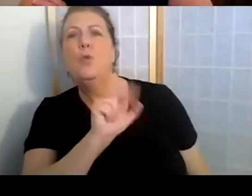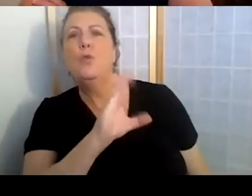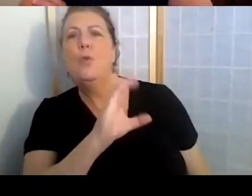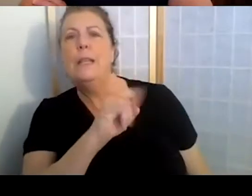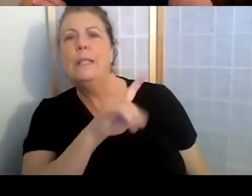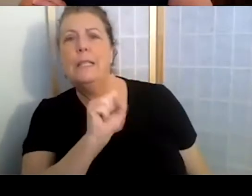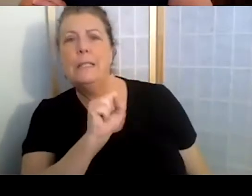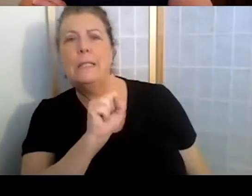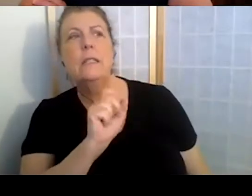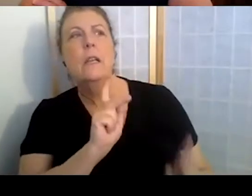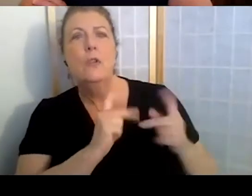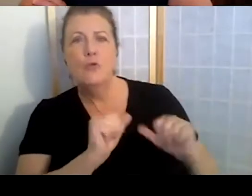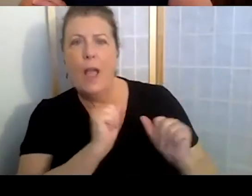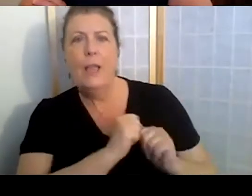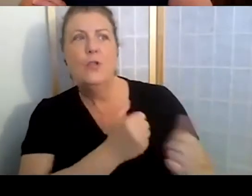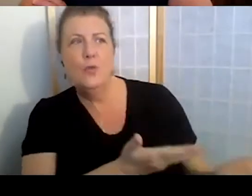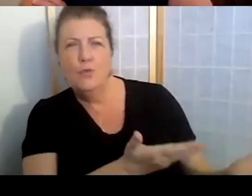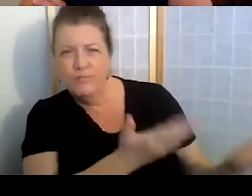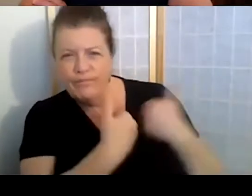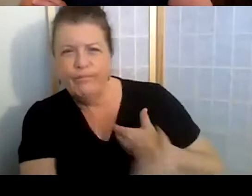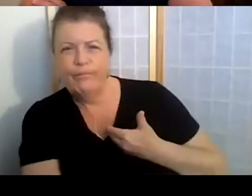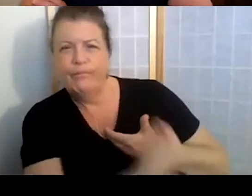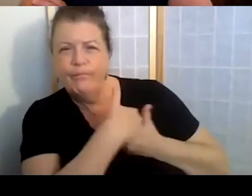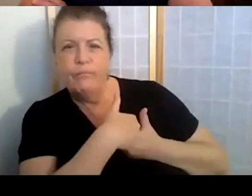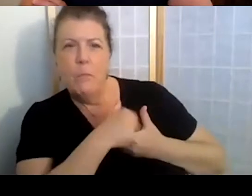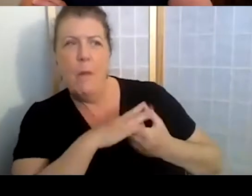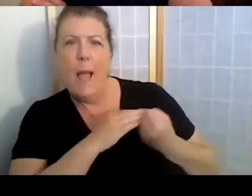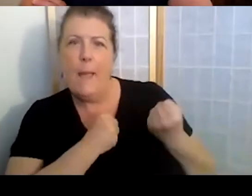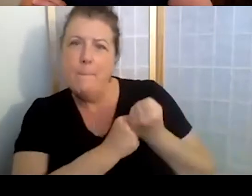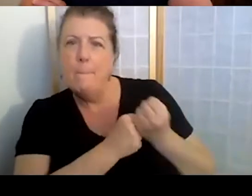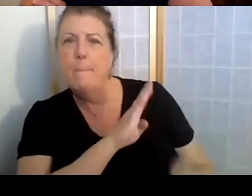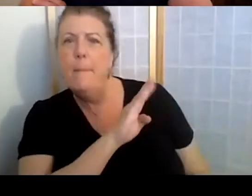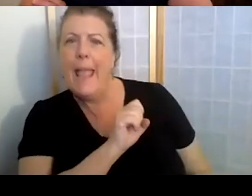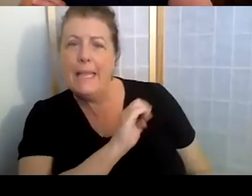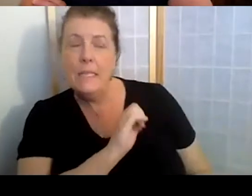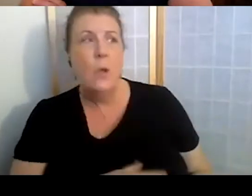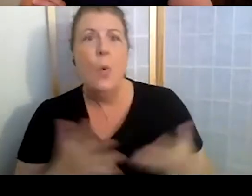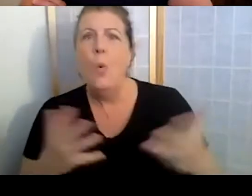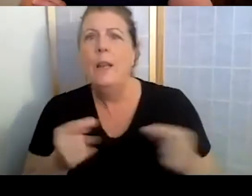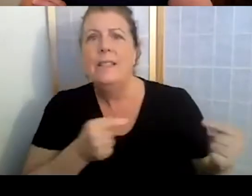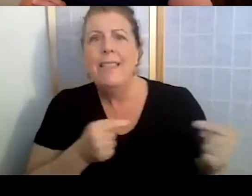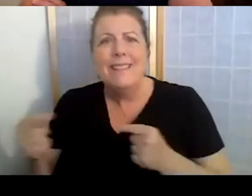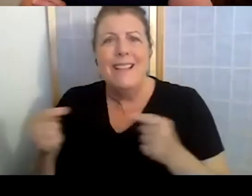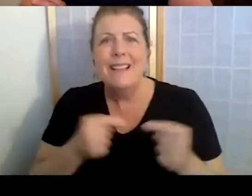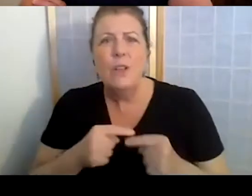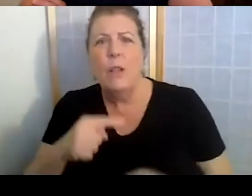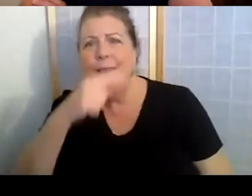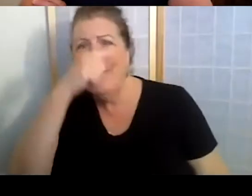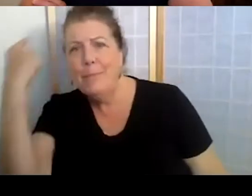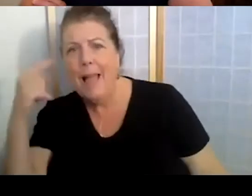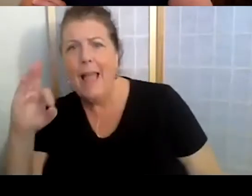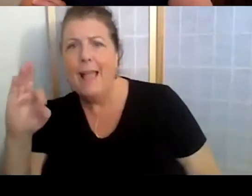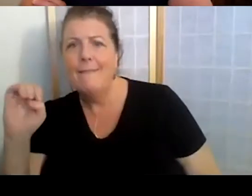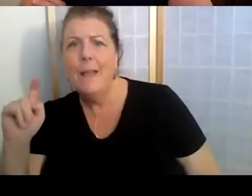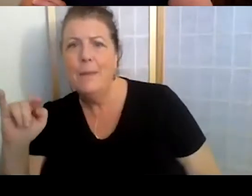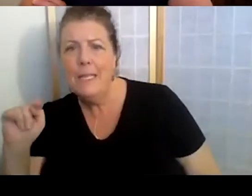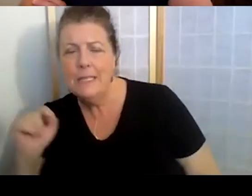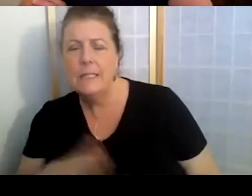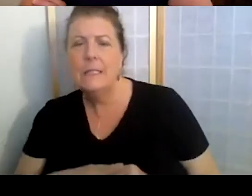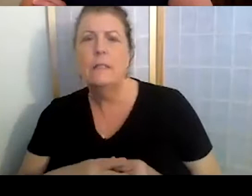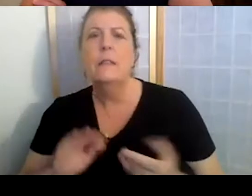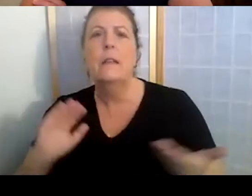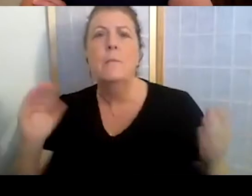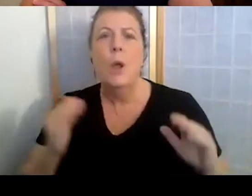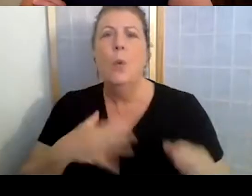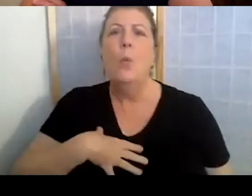sort of like, what is the tussle between white feminists and Black feminists, and how do we, you know, understand that? People often